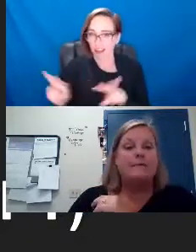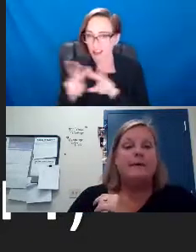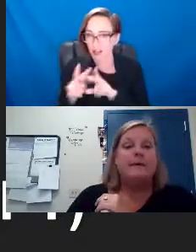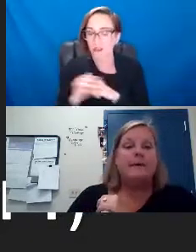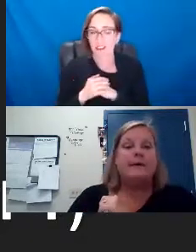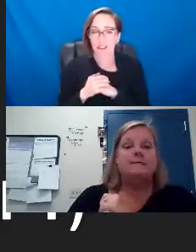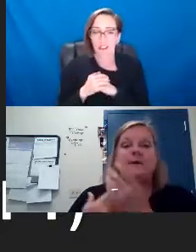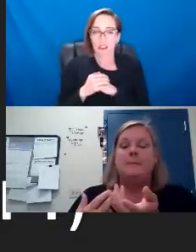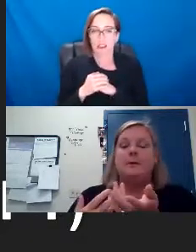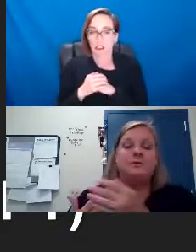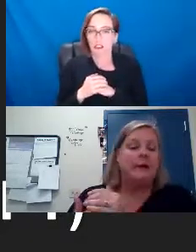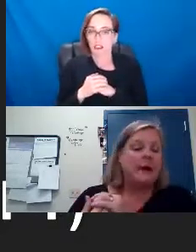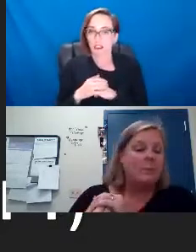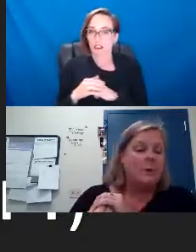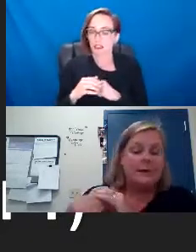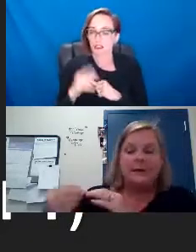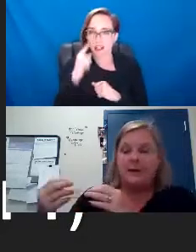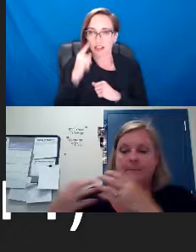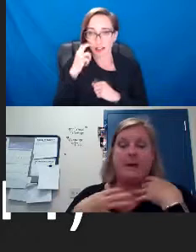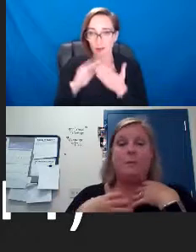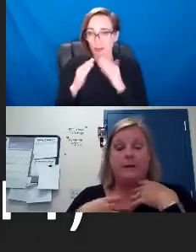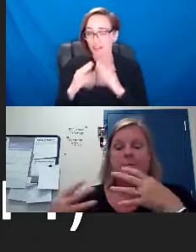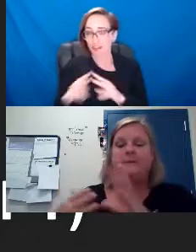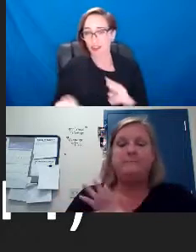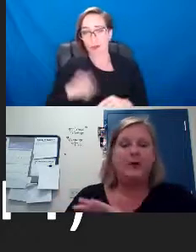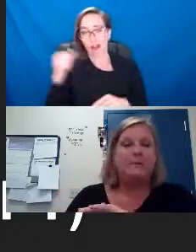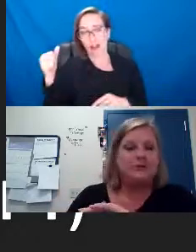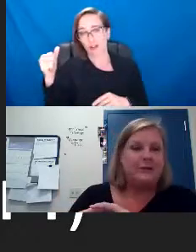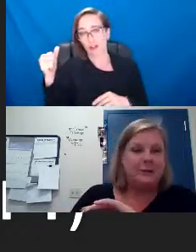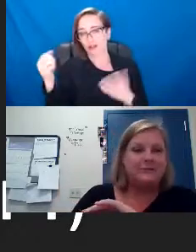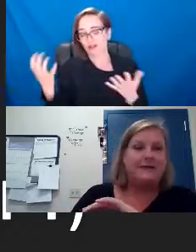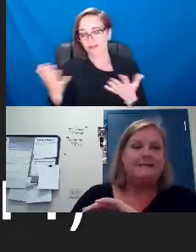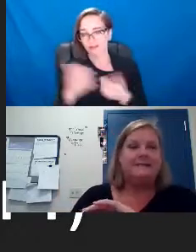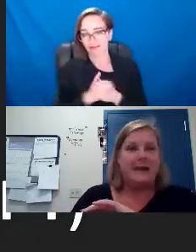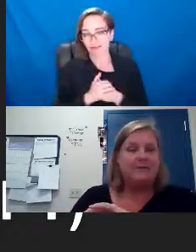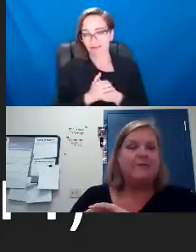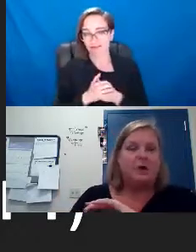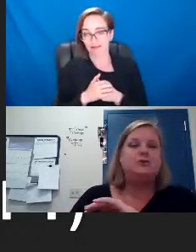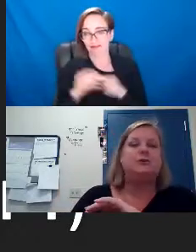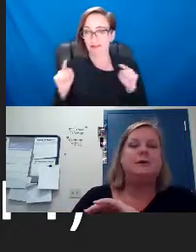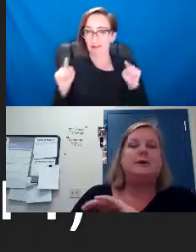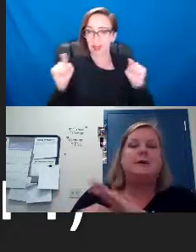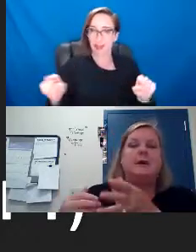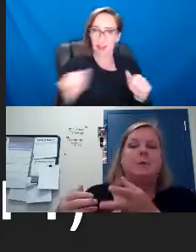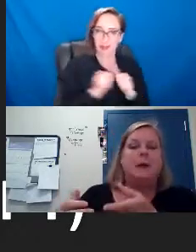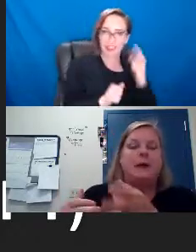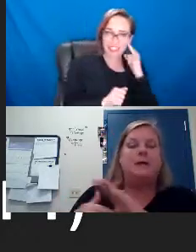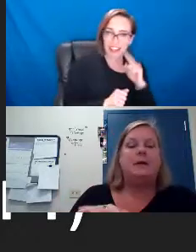proud of. And very much like but very much like there is a deaf culture,